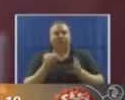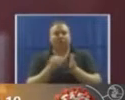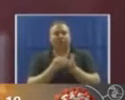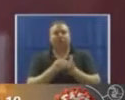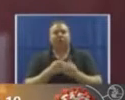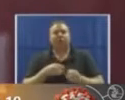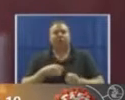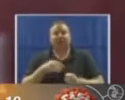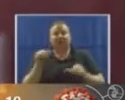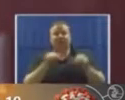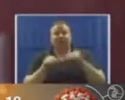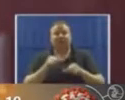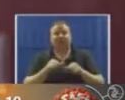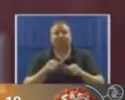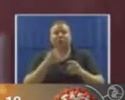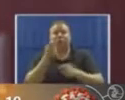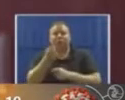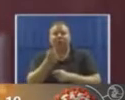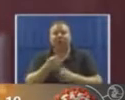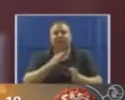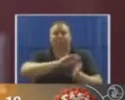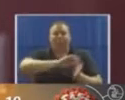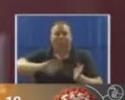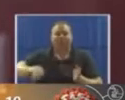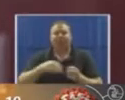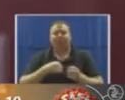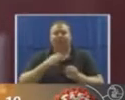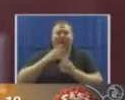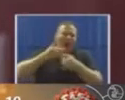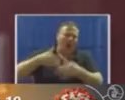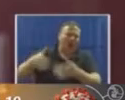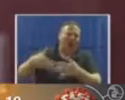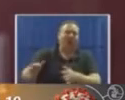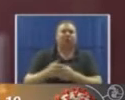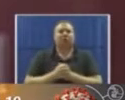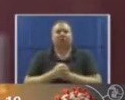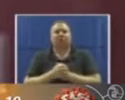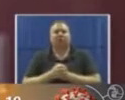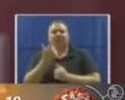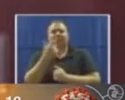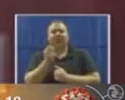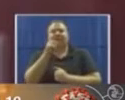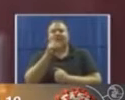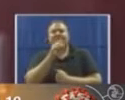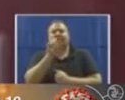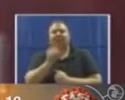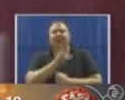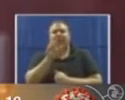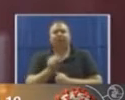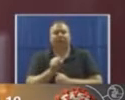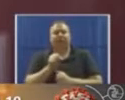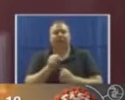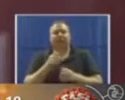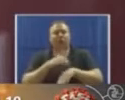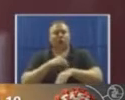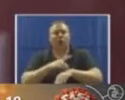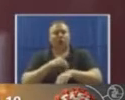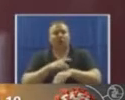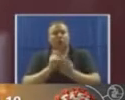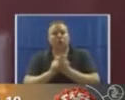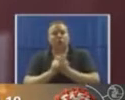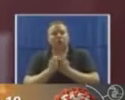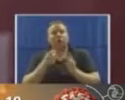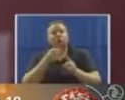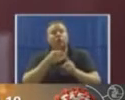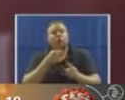threatened, deplatformed, and discredited. Locally, over 70 South African doctors have written to the Department